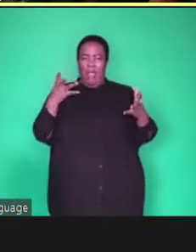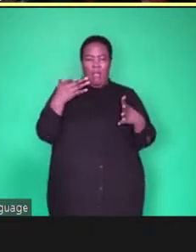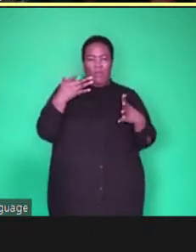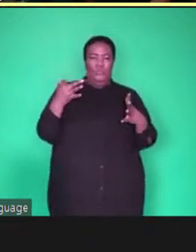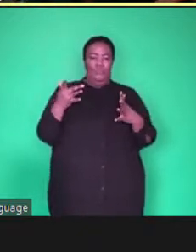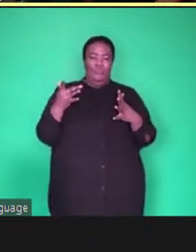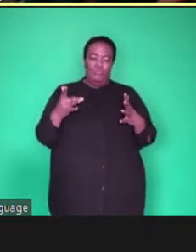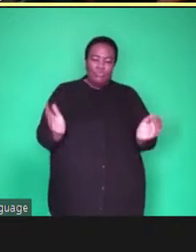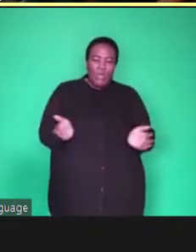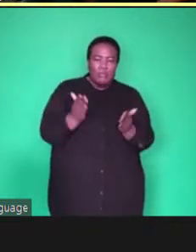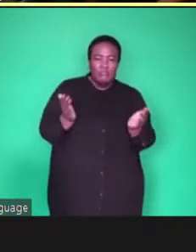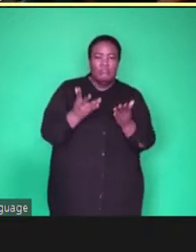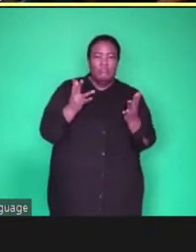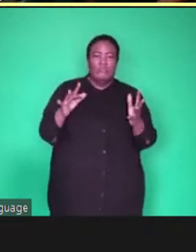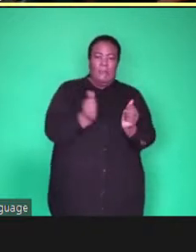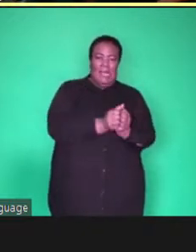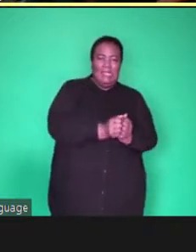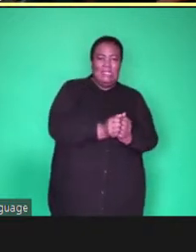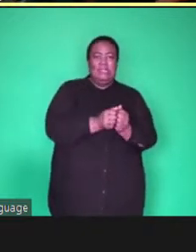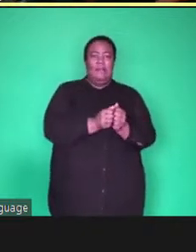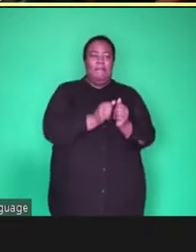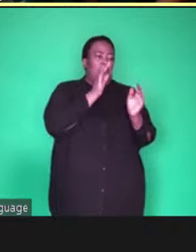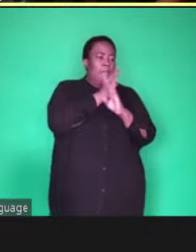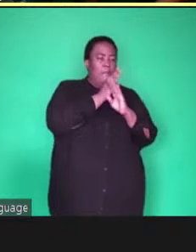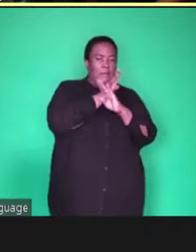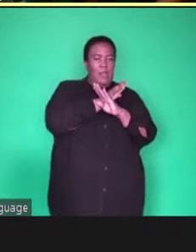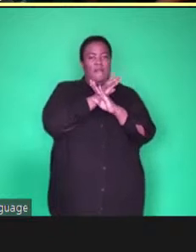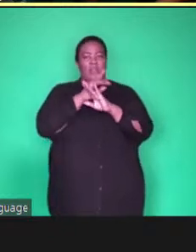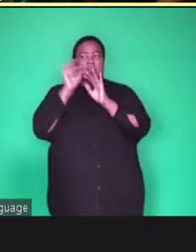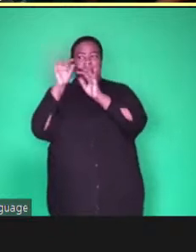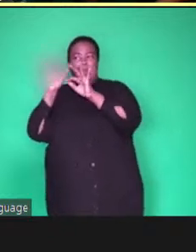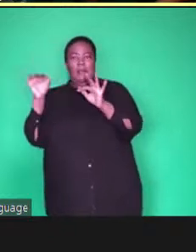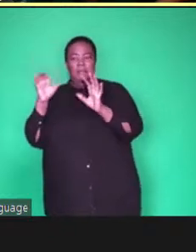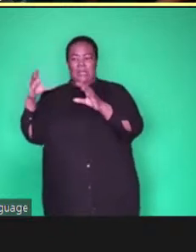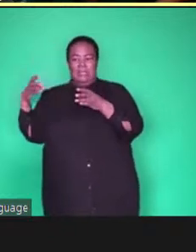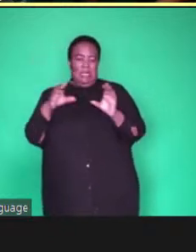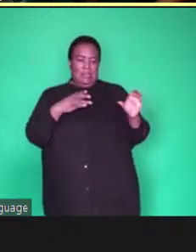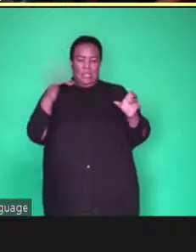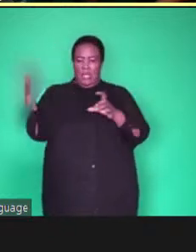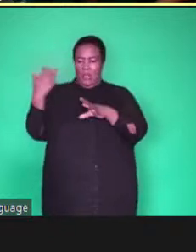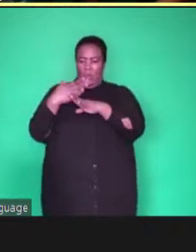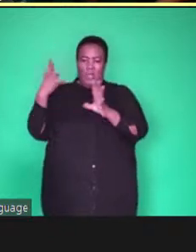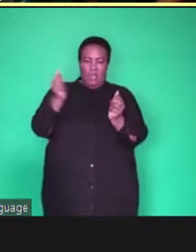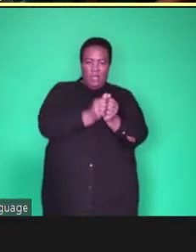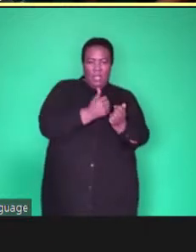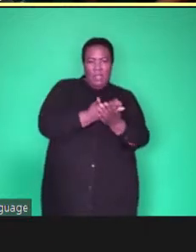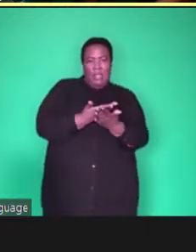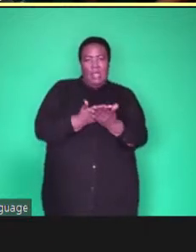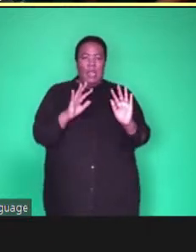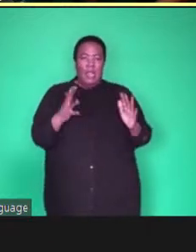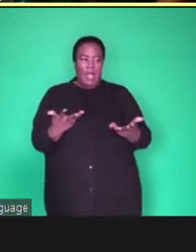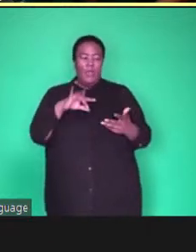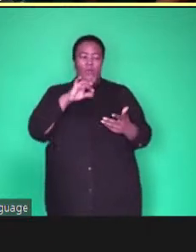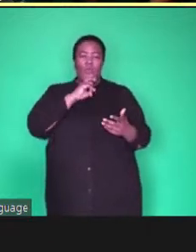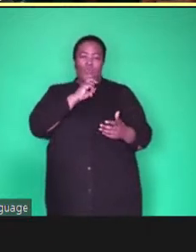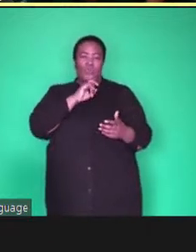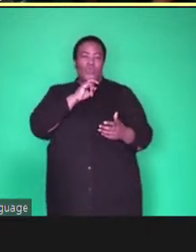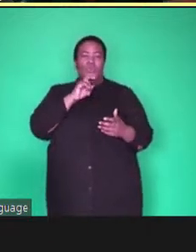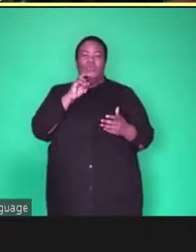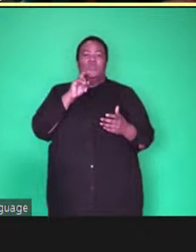between public and private sector to use these data sources successfully and ethically,